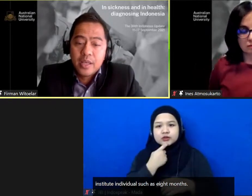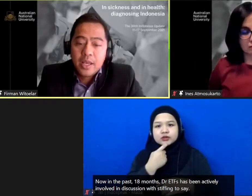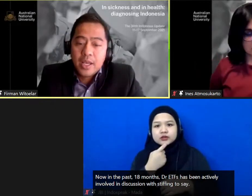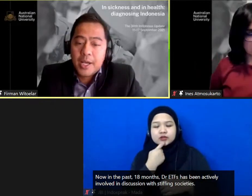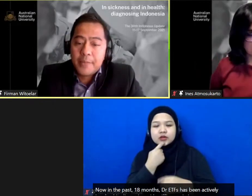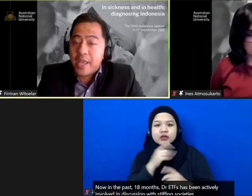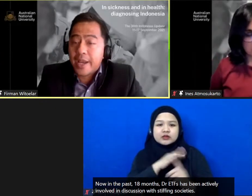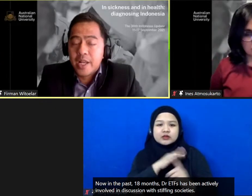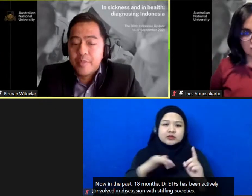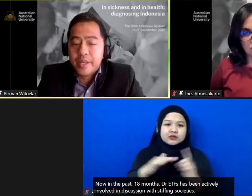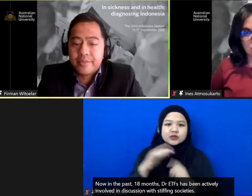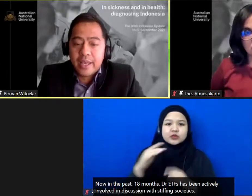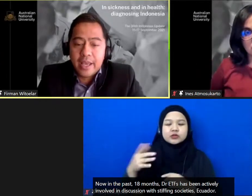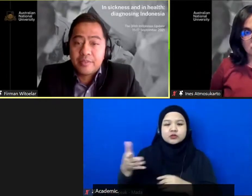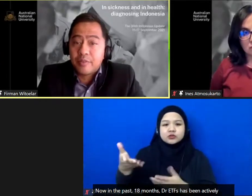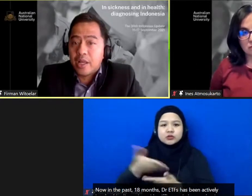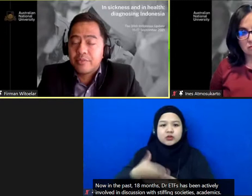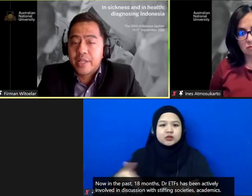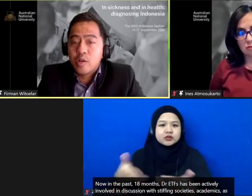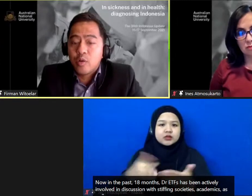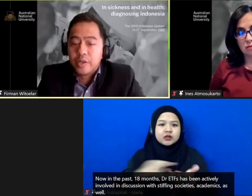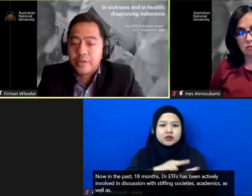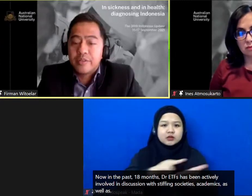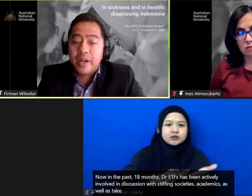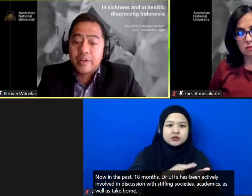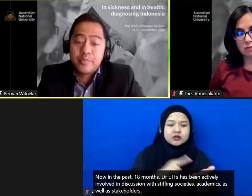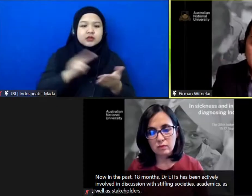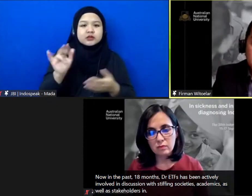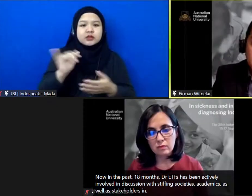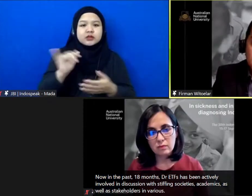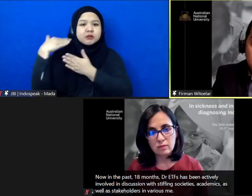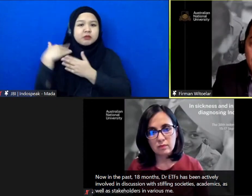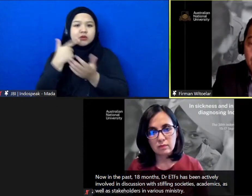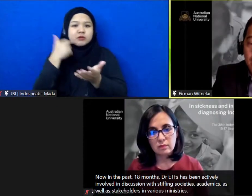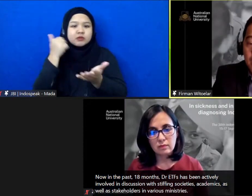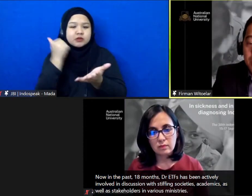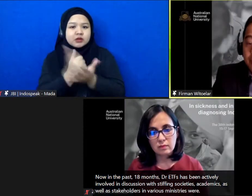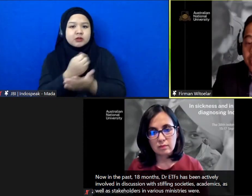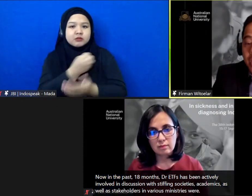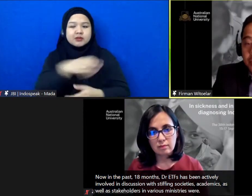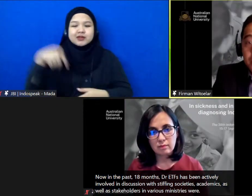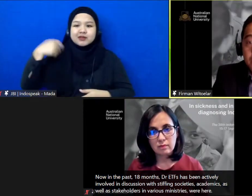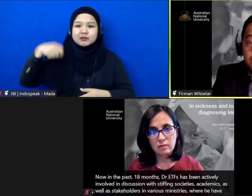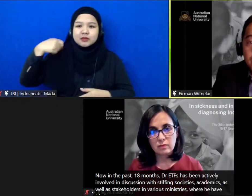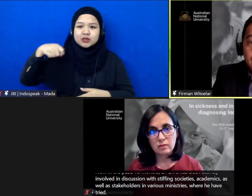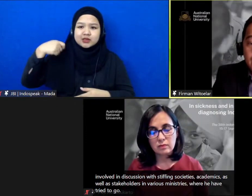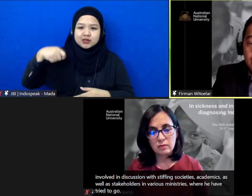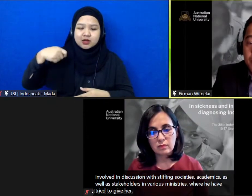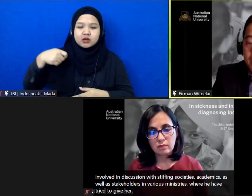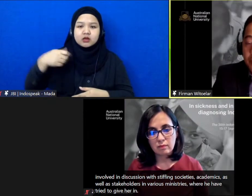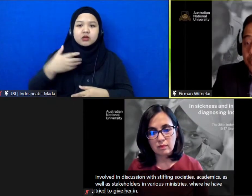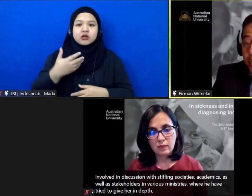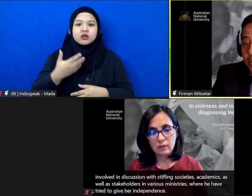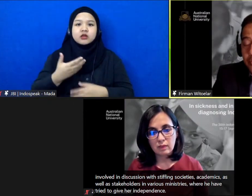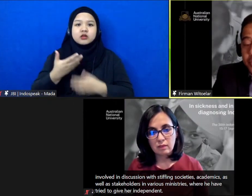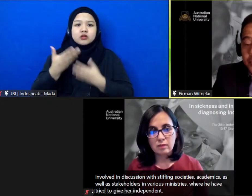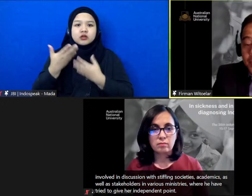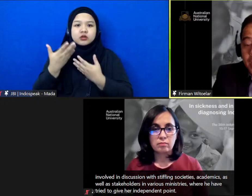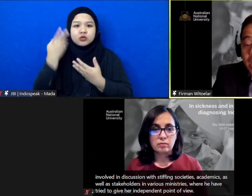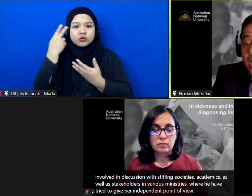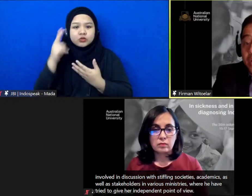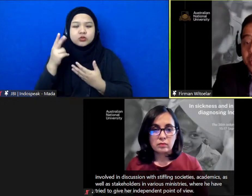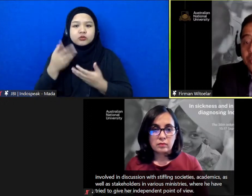societies, academics, as well as stakeholders in various ministries, where she has tried to give her independent point of